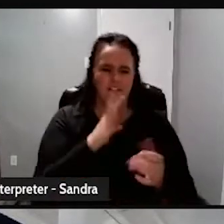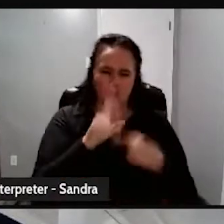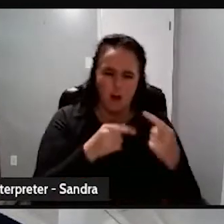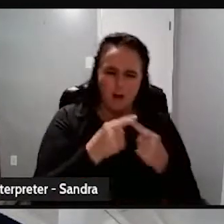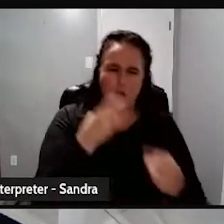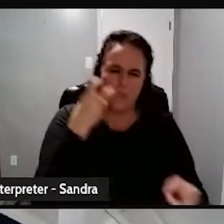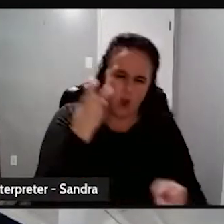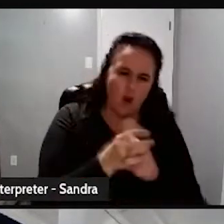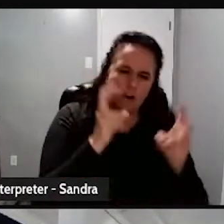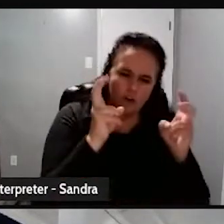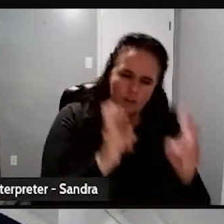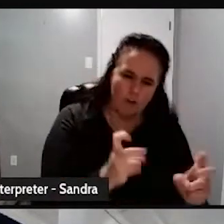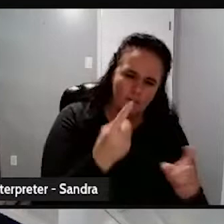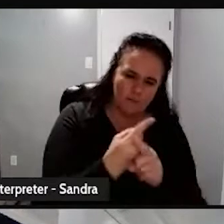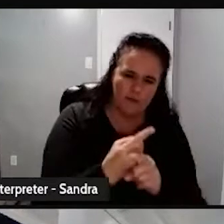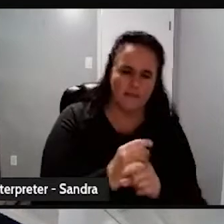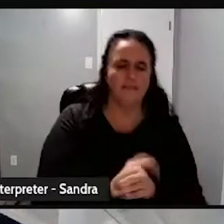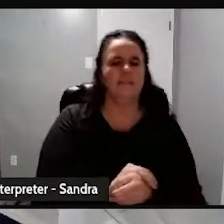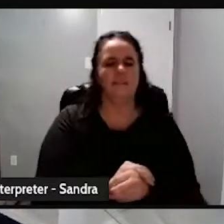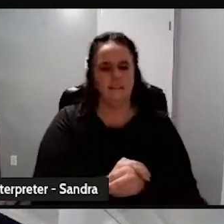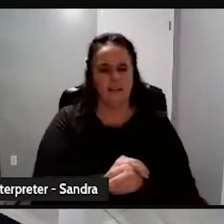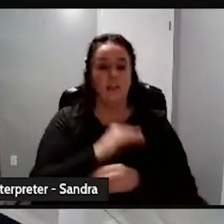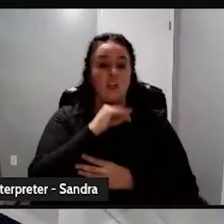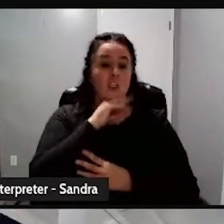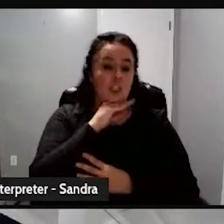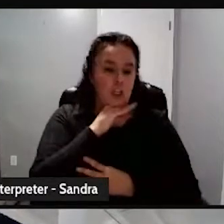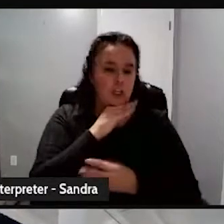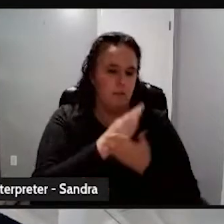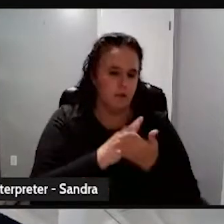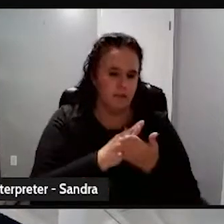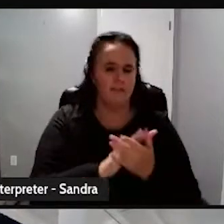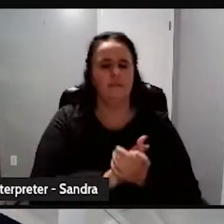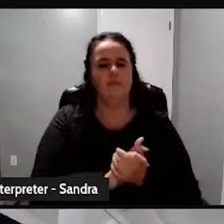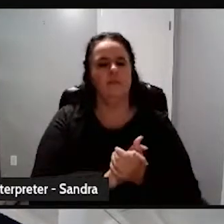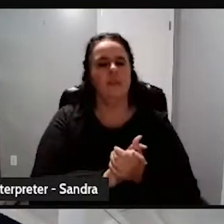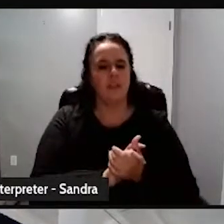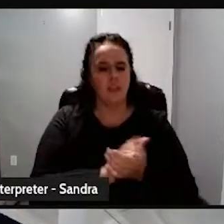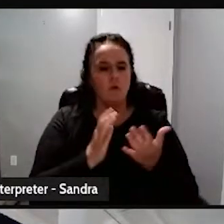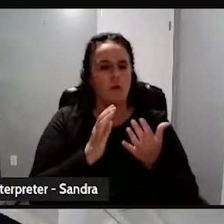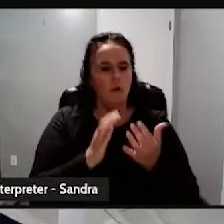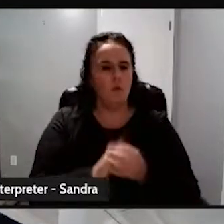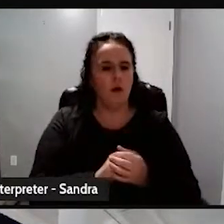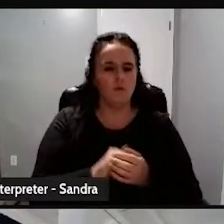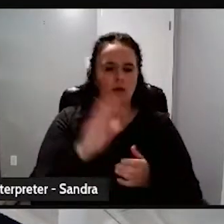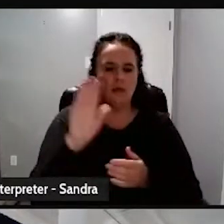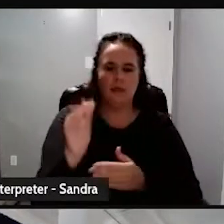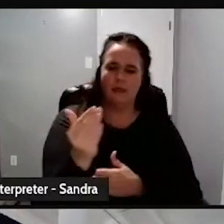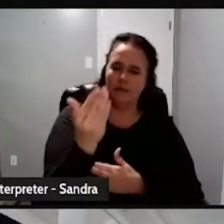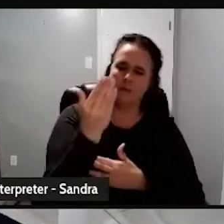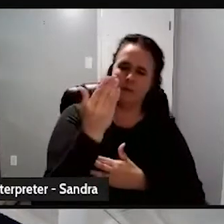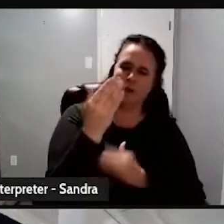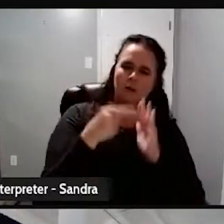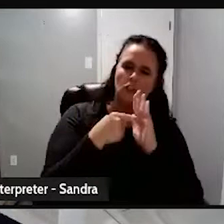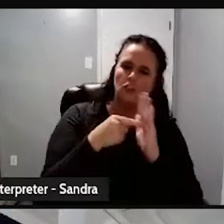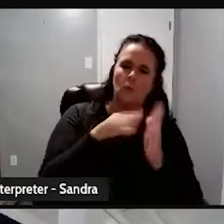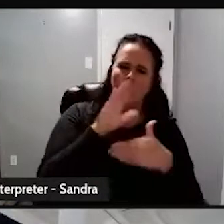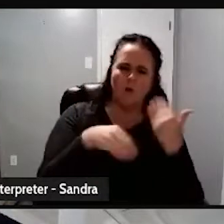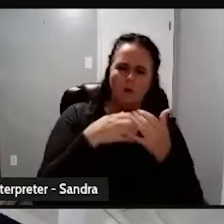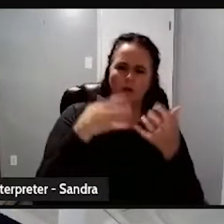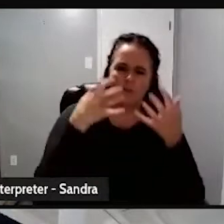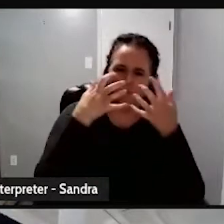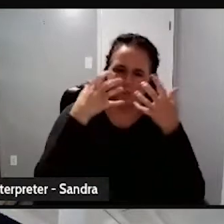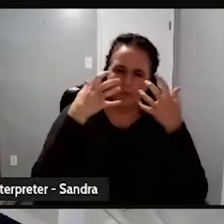the dirty parts. We like to put the mirror up to our face and show all those wrinkles and those